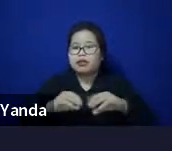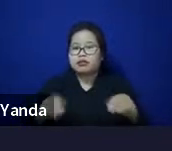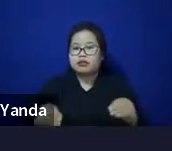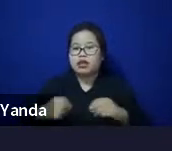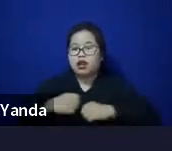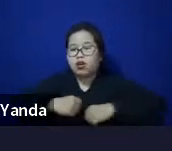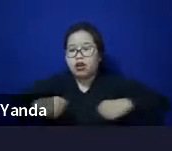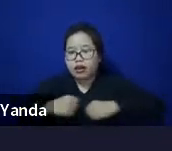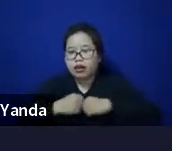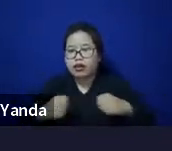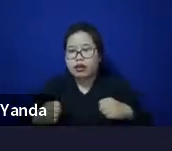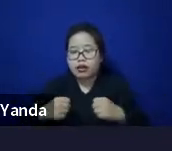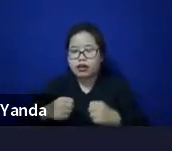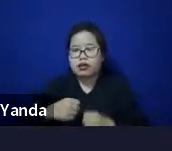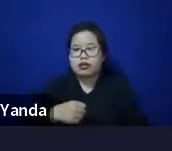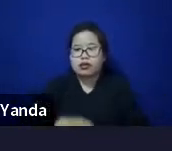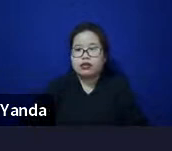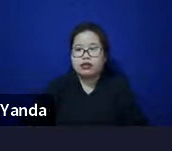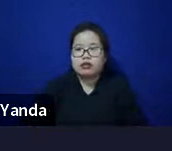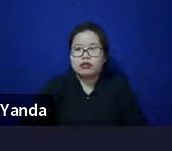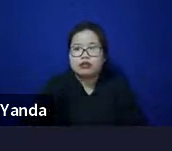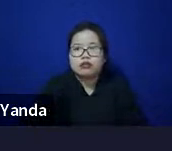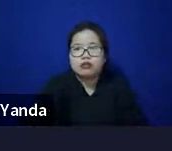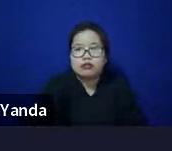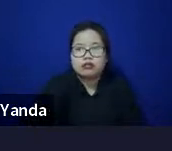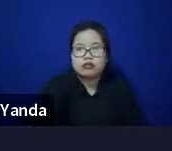had significant meaning.